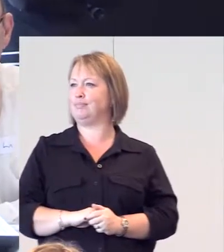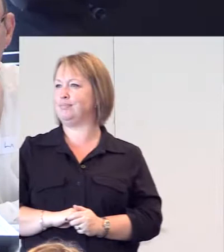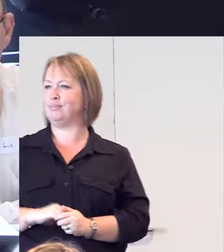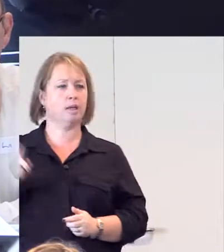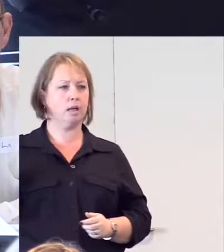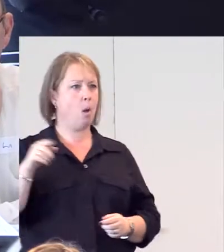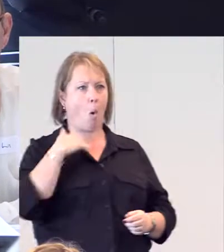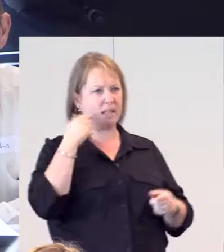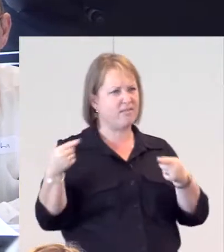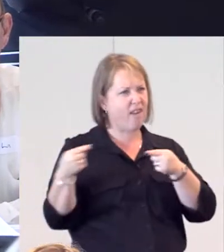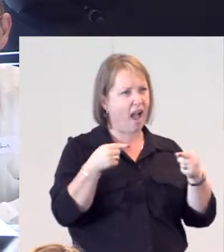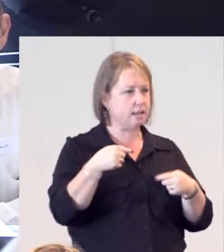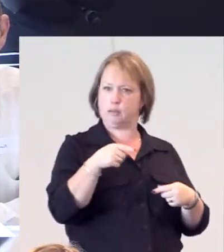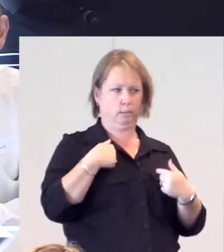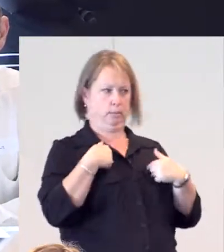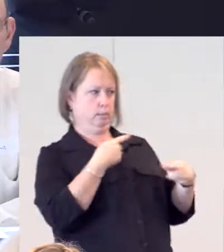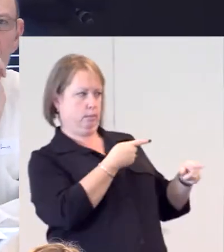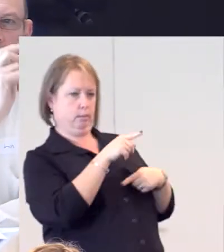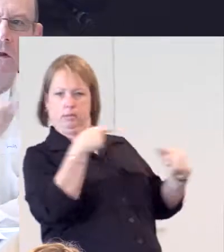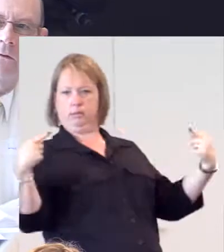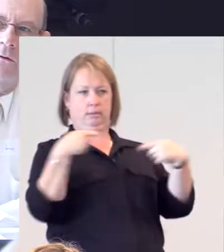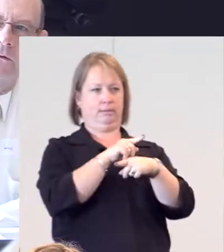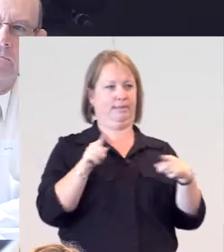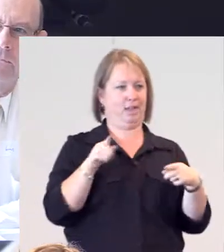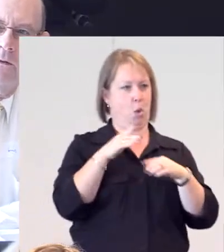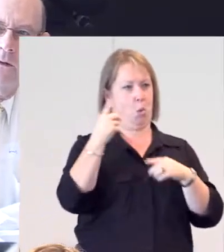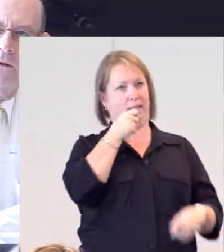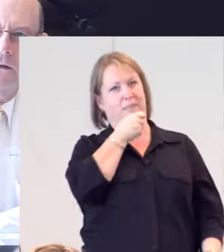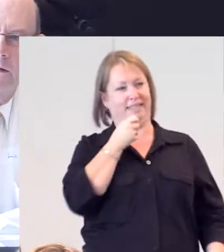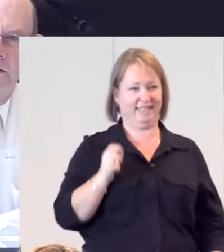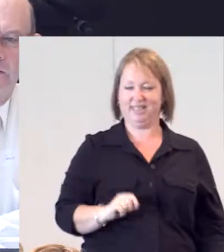There's always a fight over who's going to feed back.